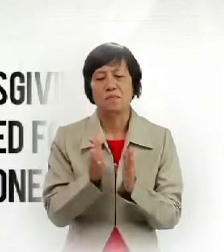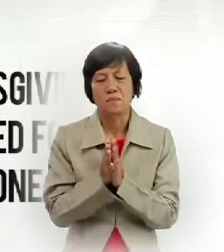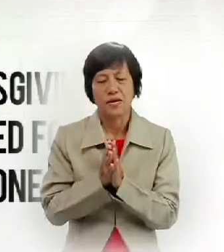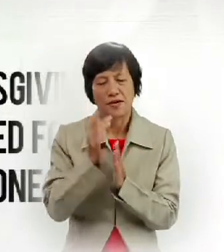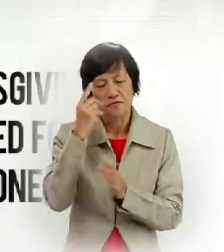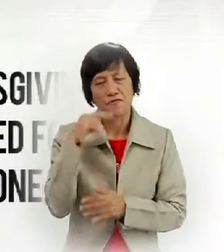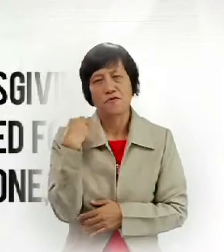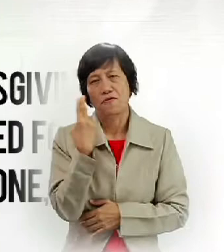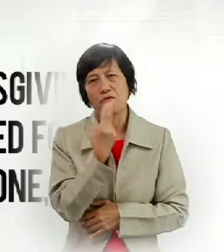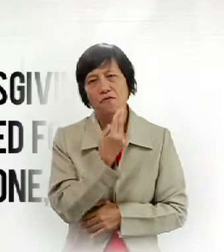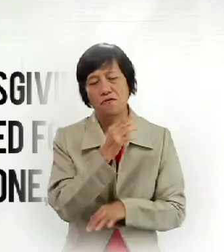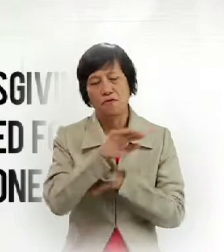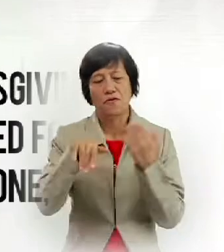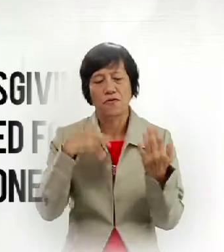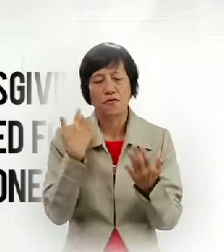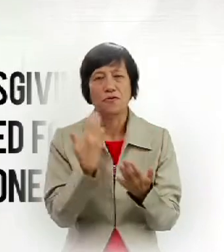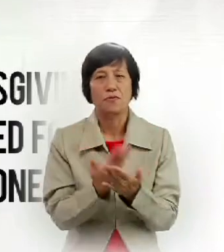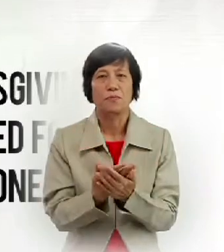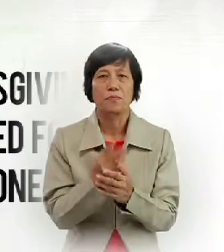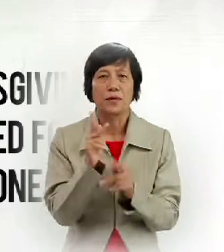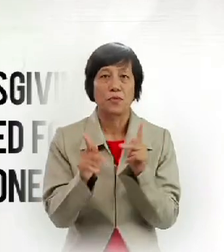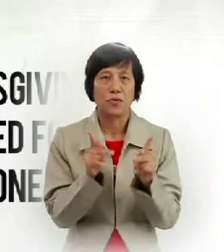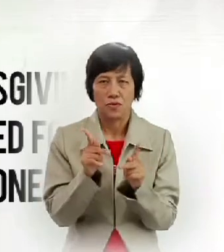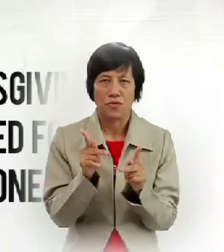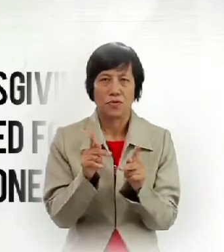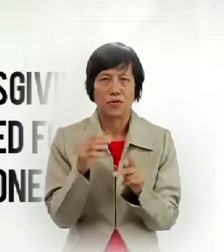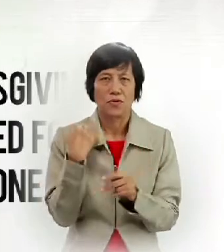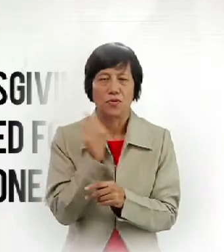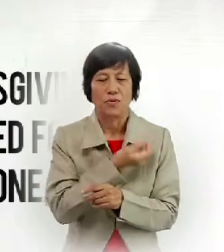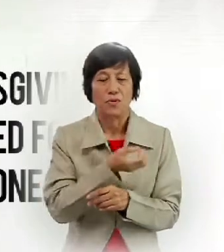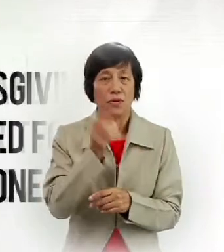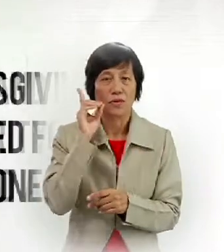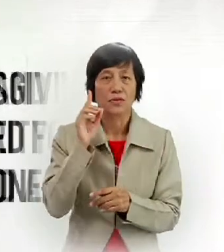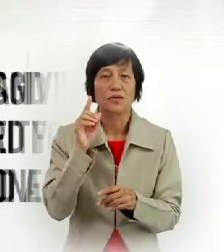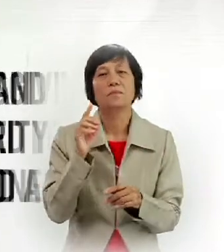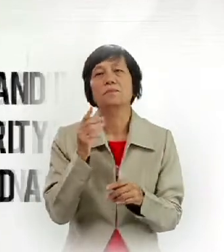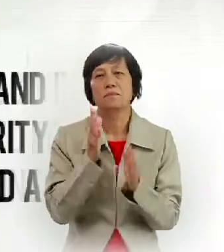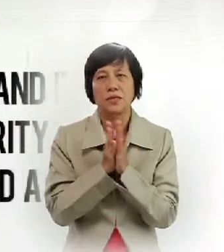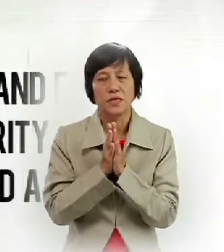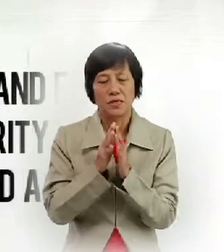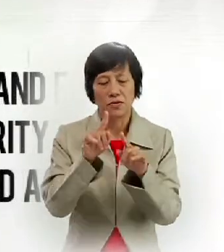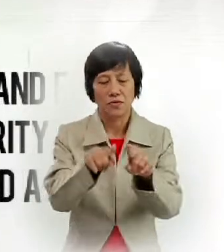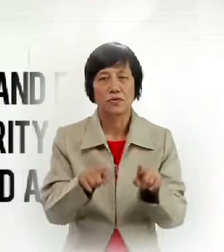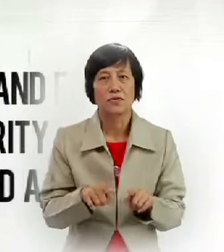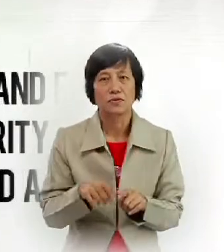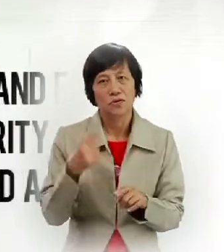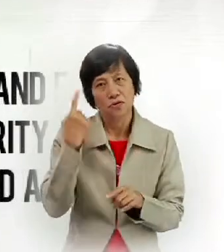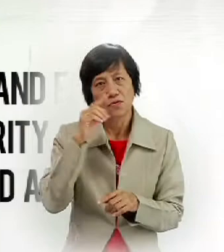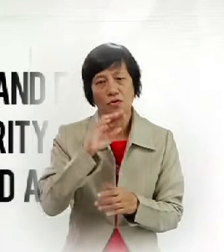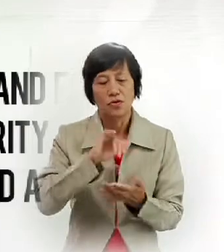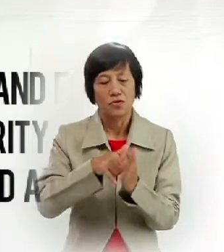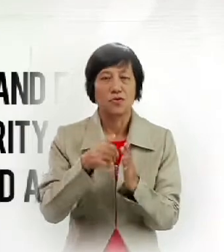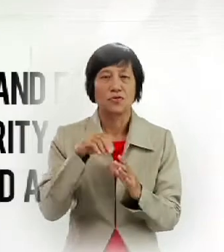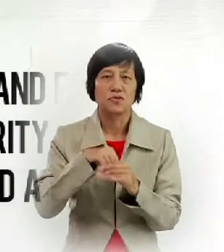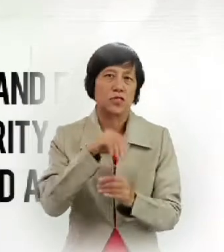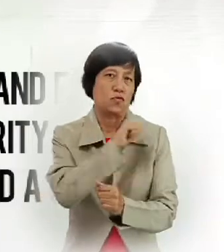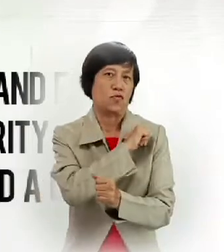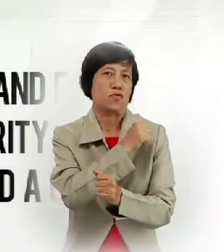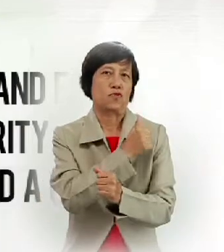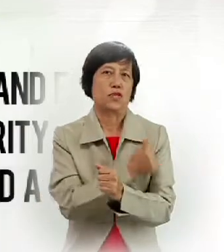We should pray for all people. We should pray also for those in authority.